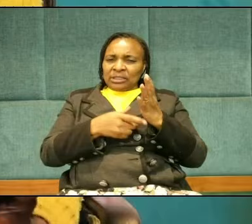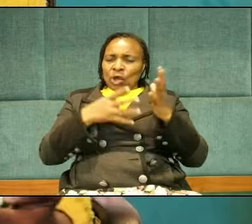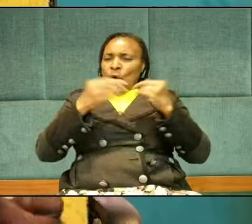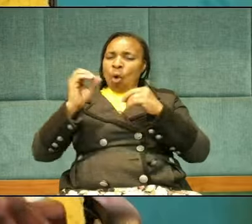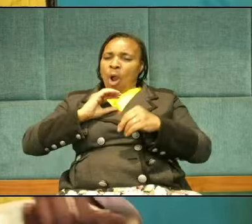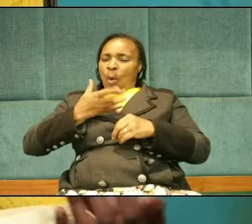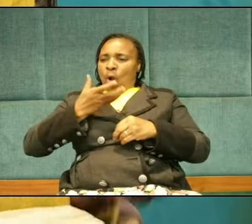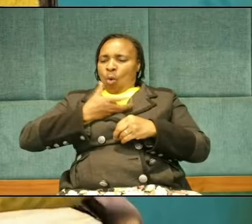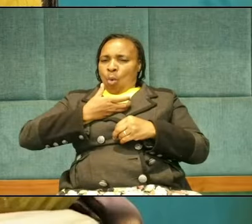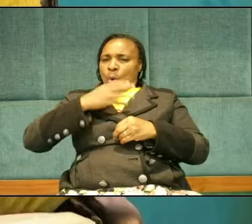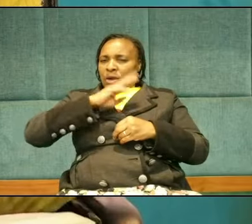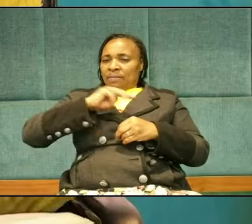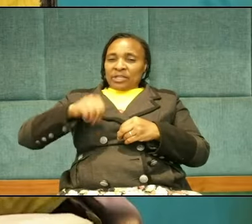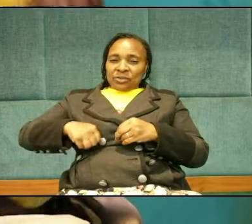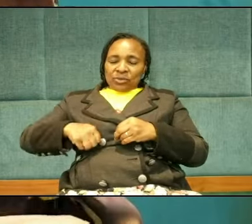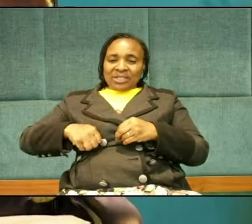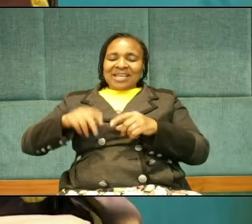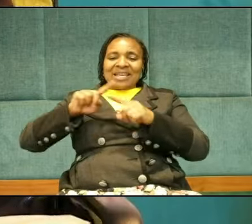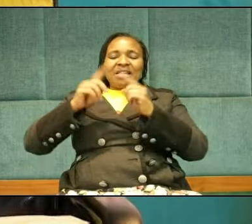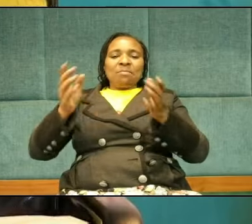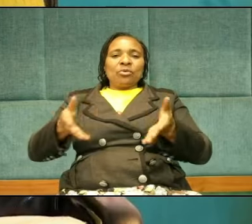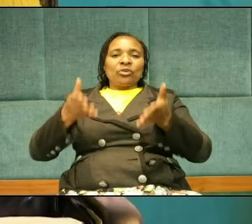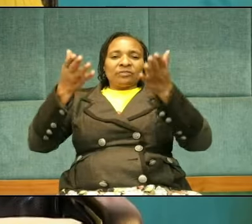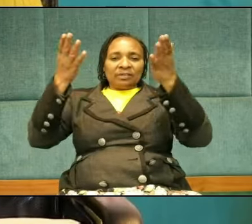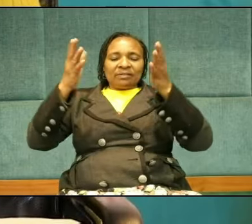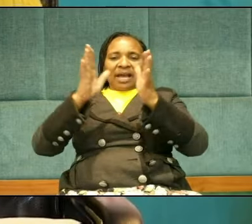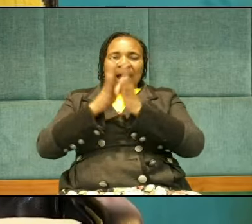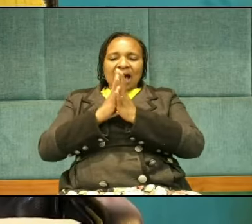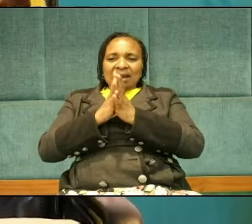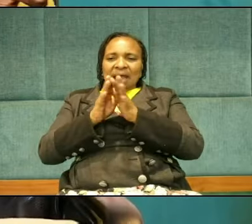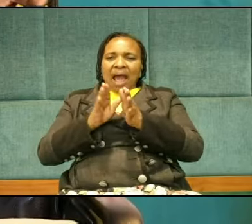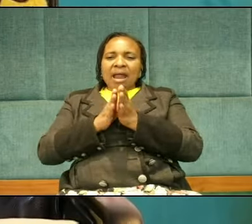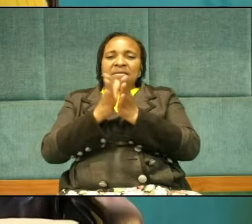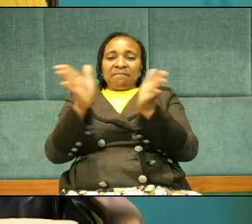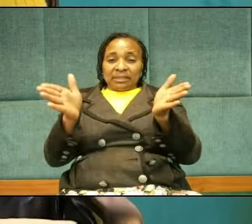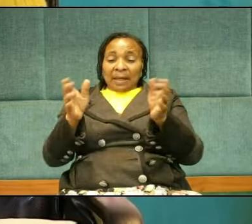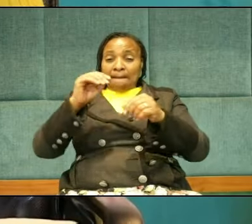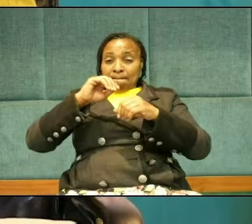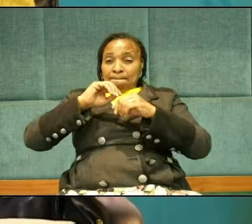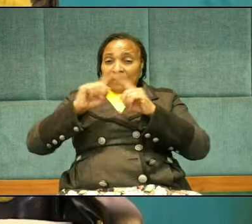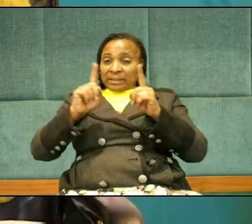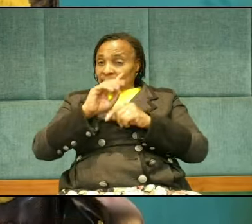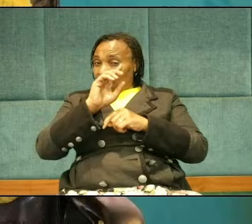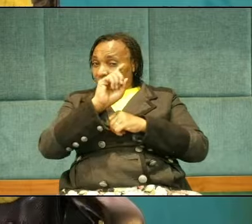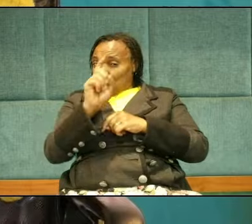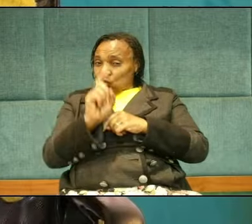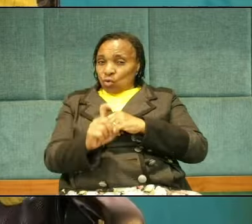mission, even in prosperity and adversity. My question is,